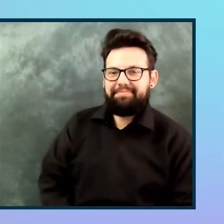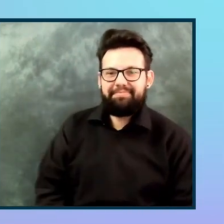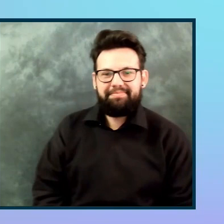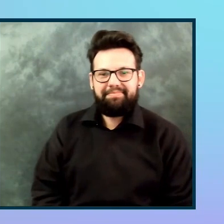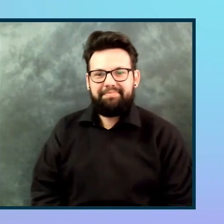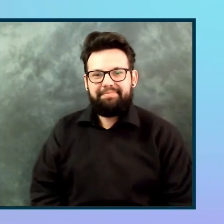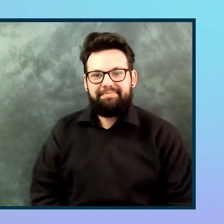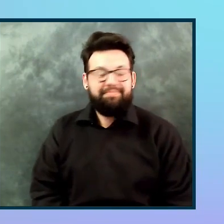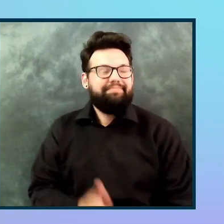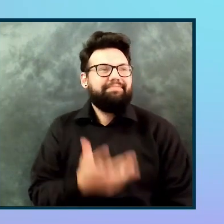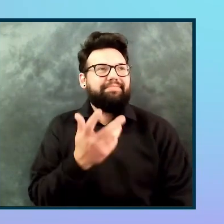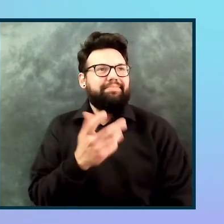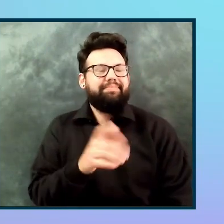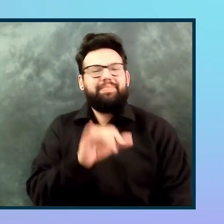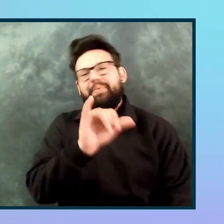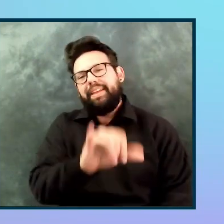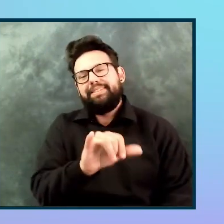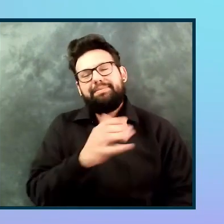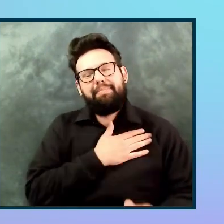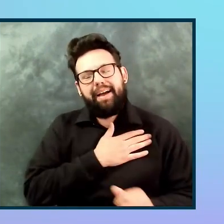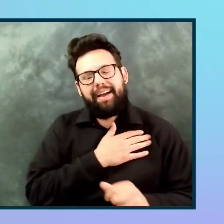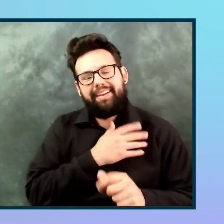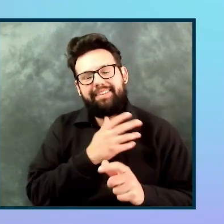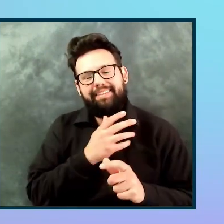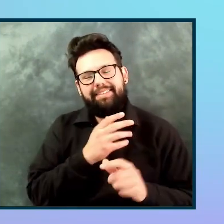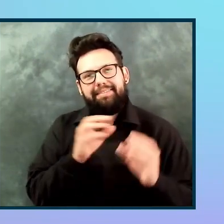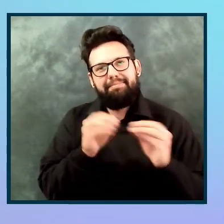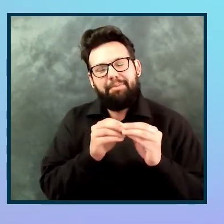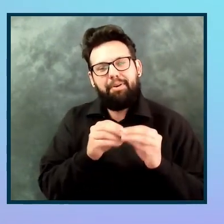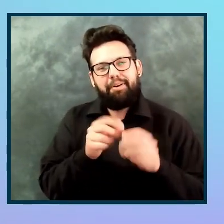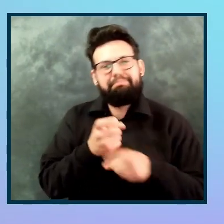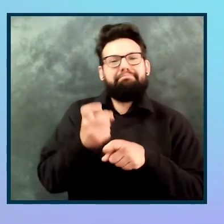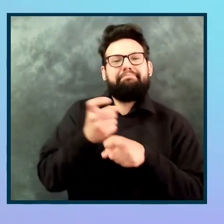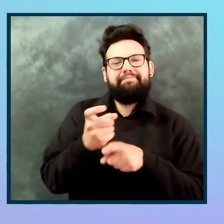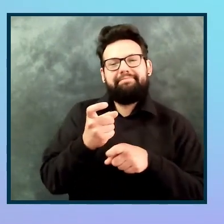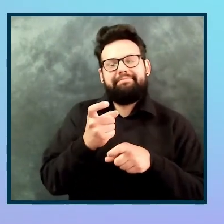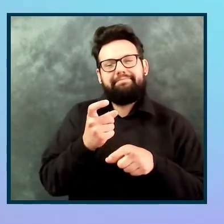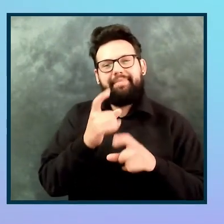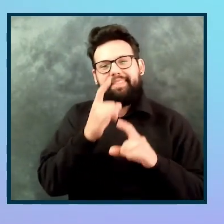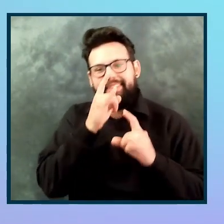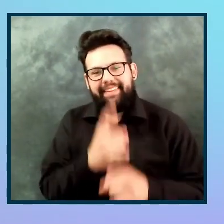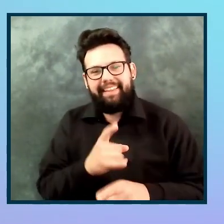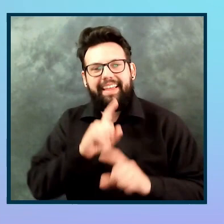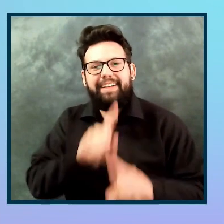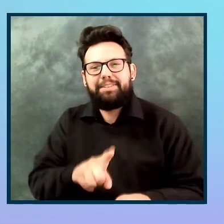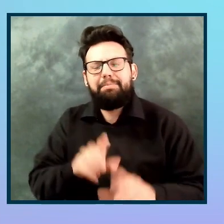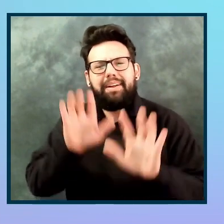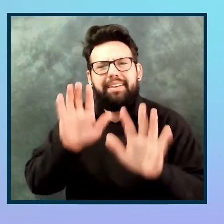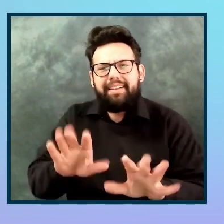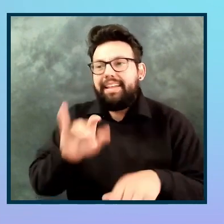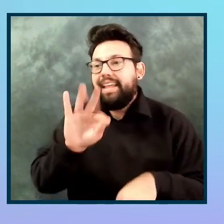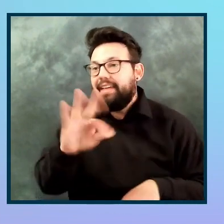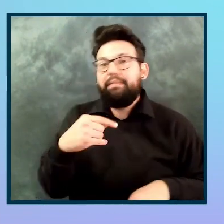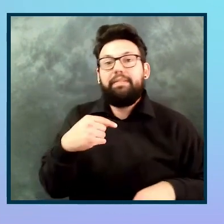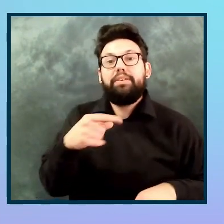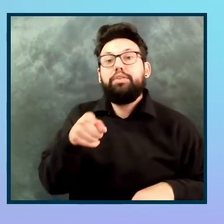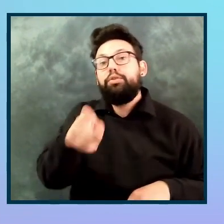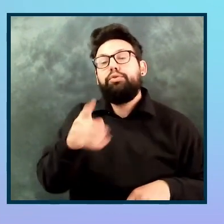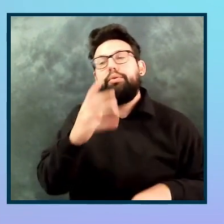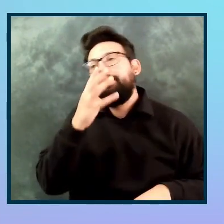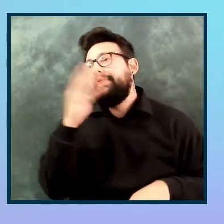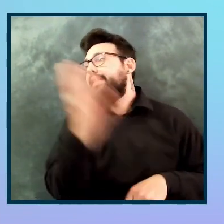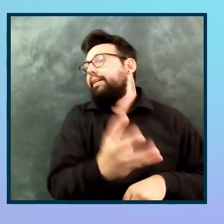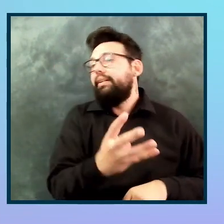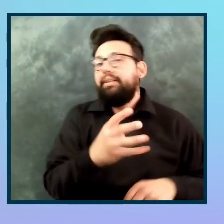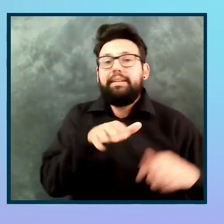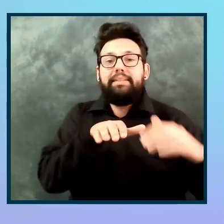I guess the sarcastic answer. But the idea really is like, there is a cost to accessibility. There's a cost to not being compliant. There's a cost to